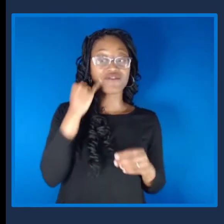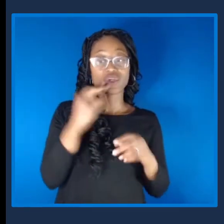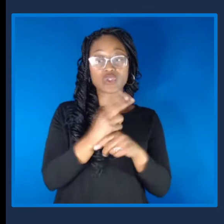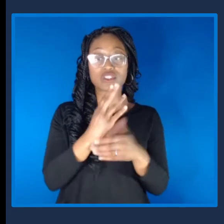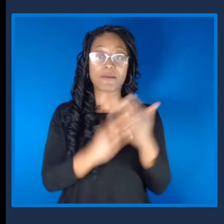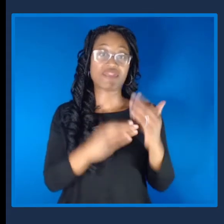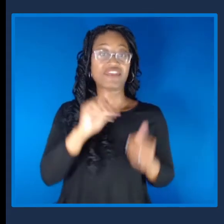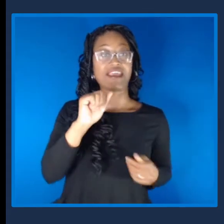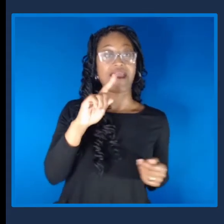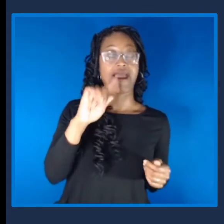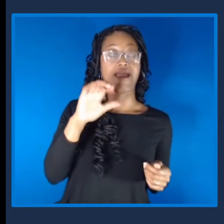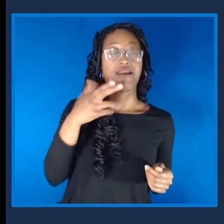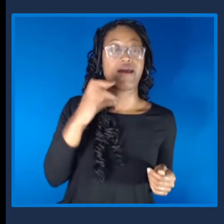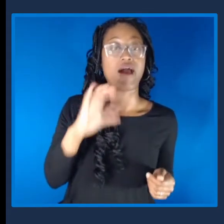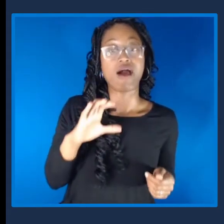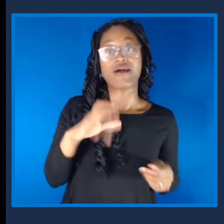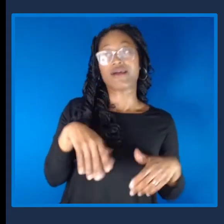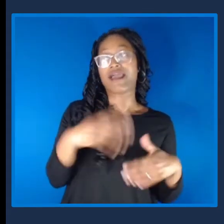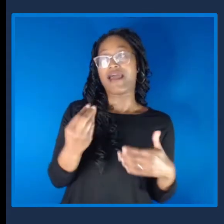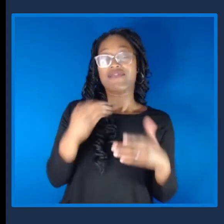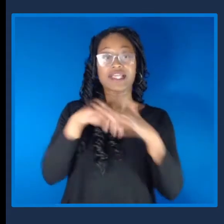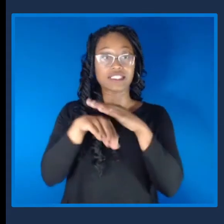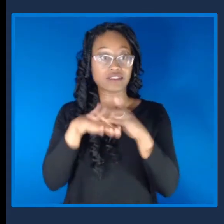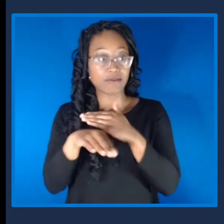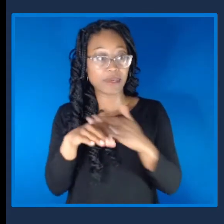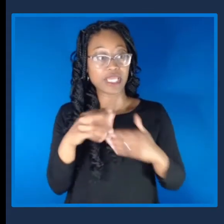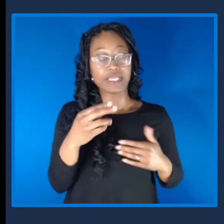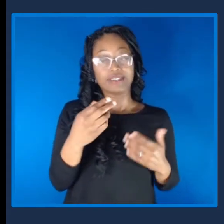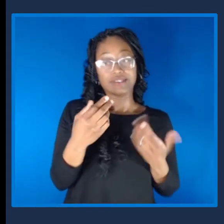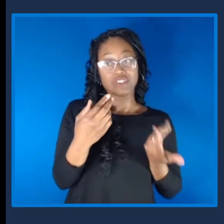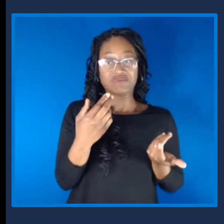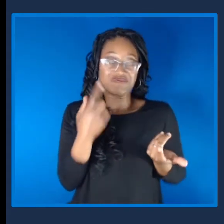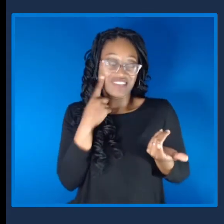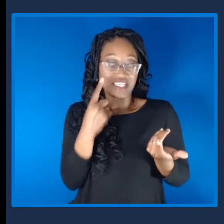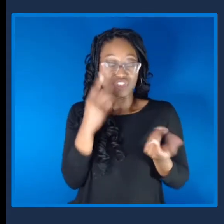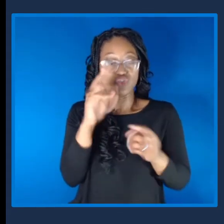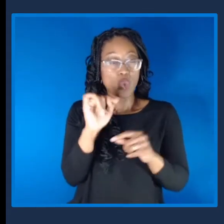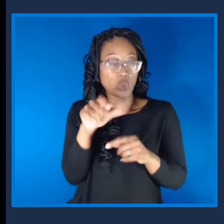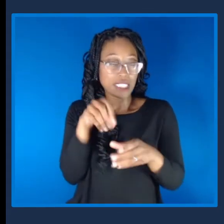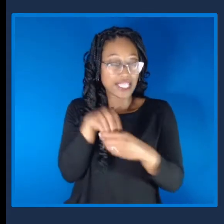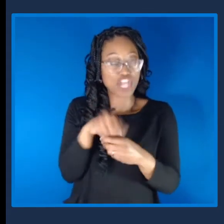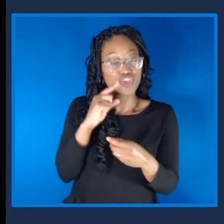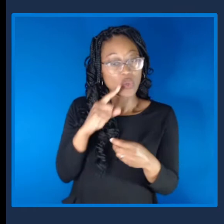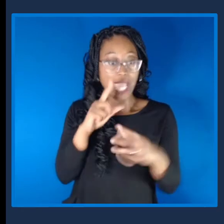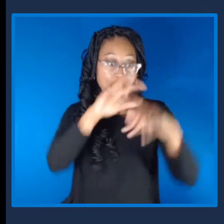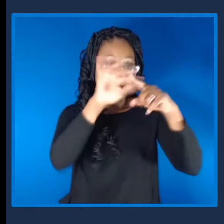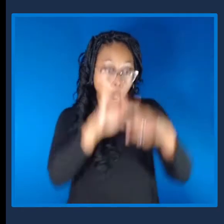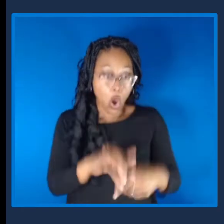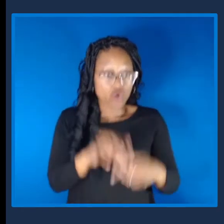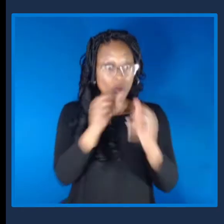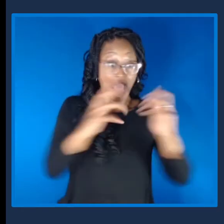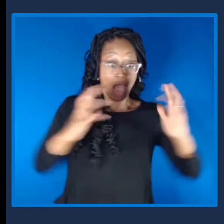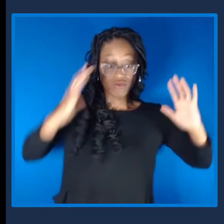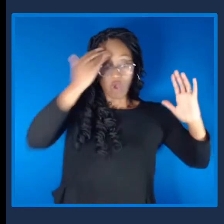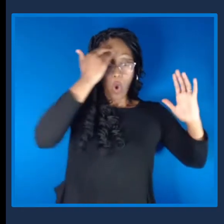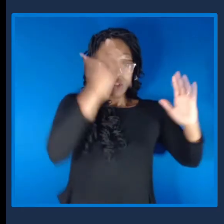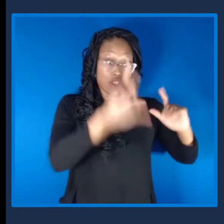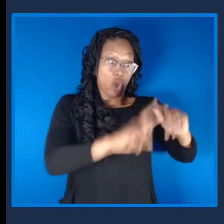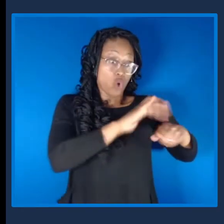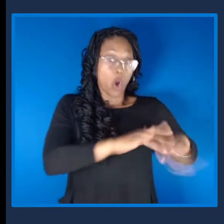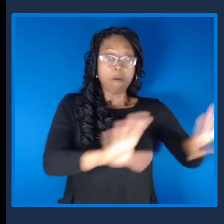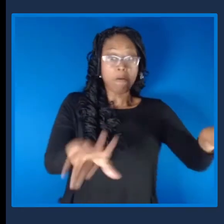look under the hood without reviewing the actual code, get test steps to walk through the manual testing for the WCAG